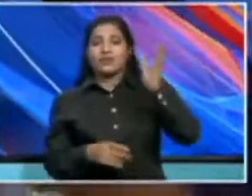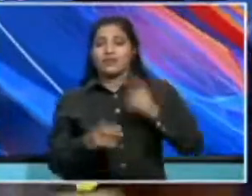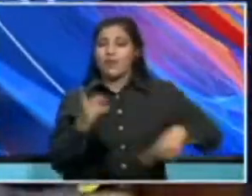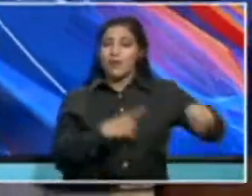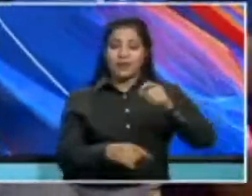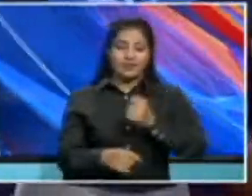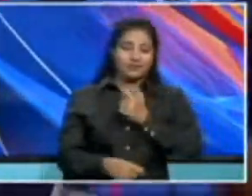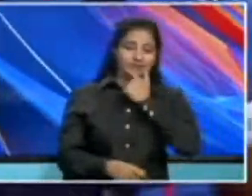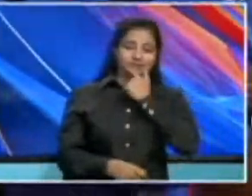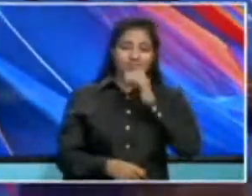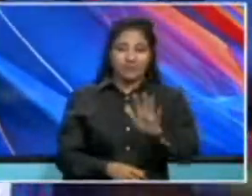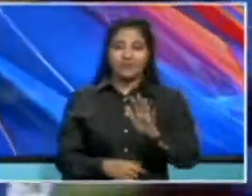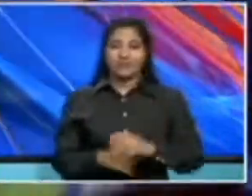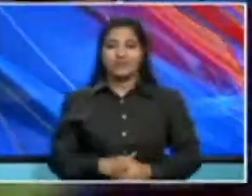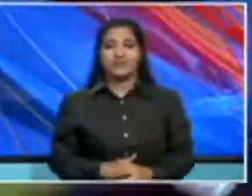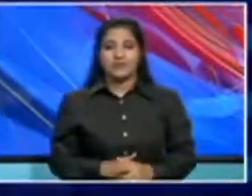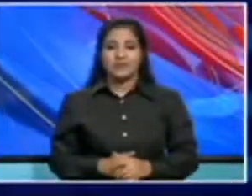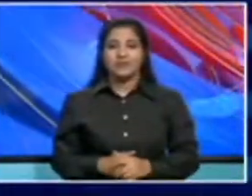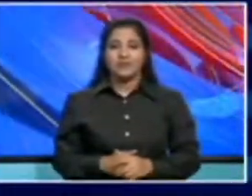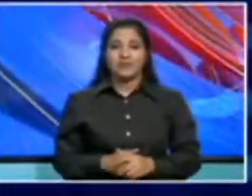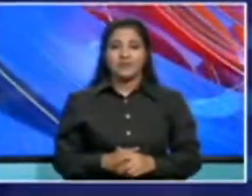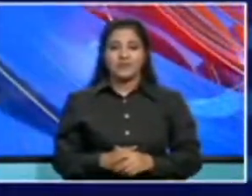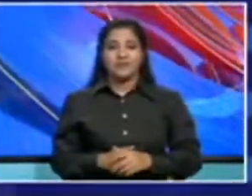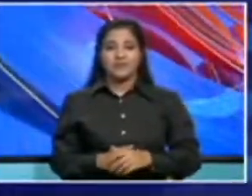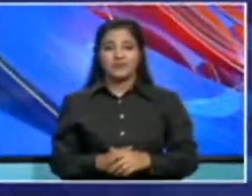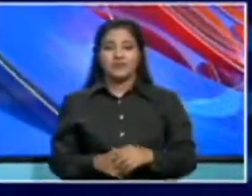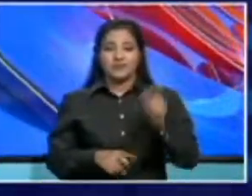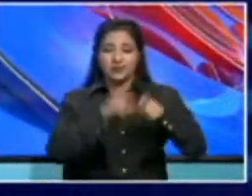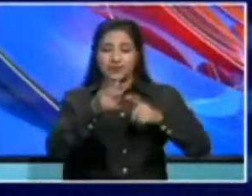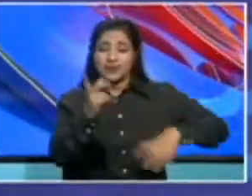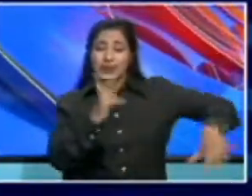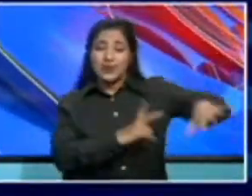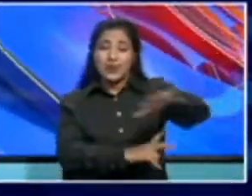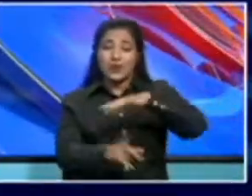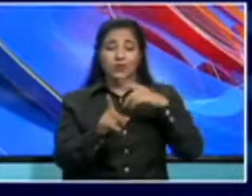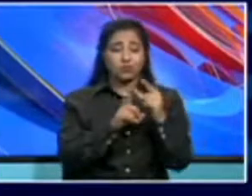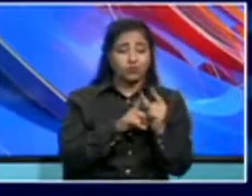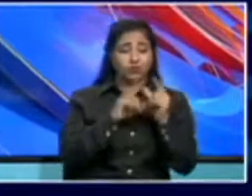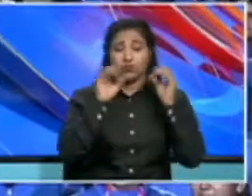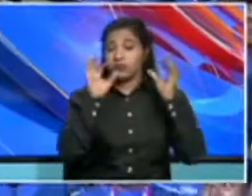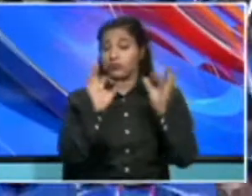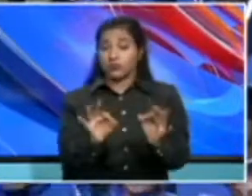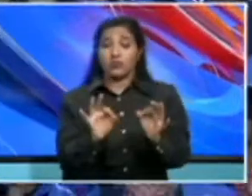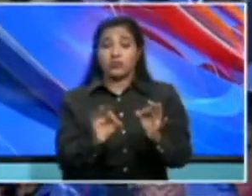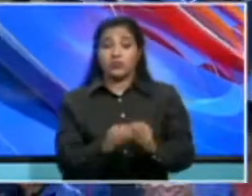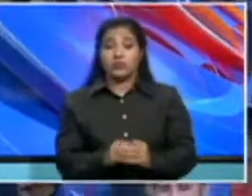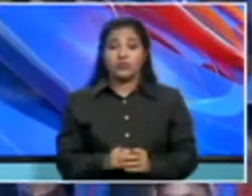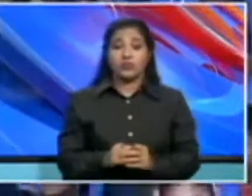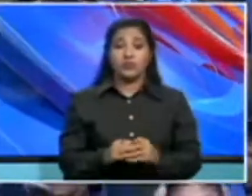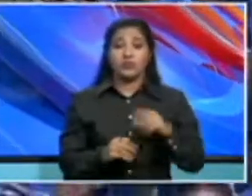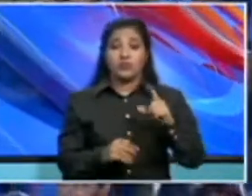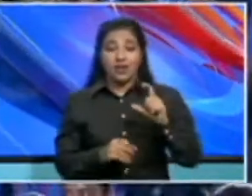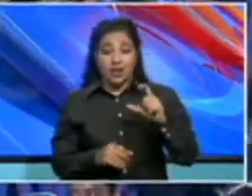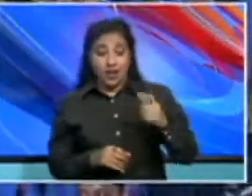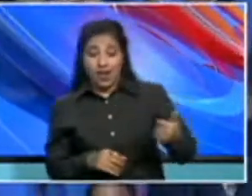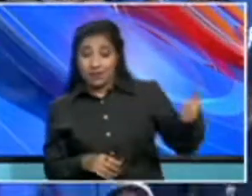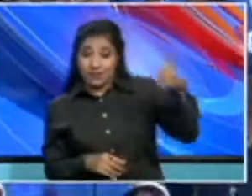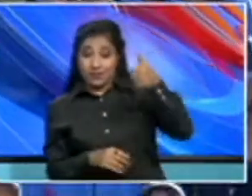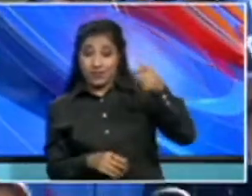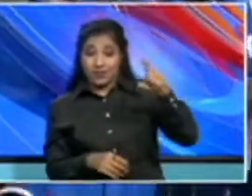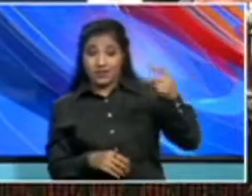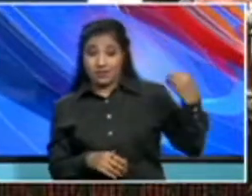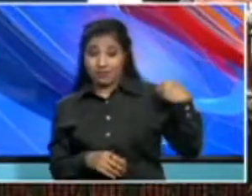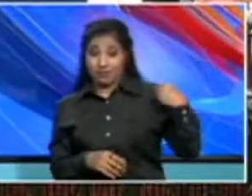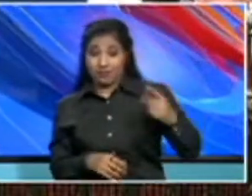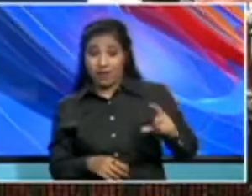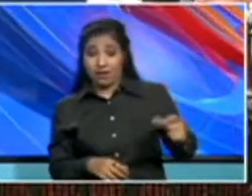the athletes are waving. Some of them in fact even have their mobile phones out. The reason being they're capturing this moment for